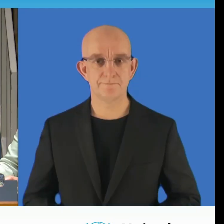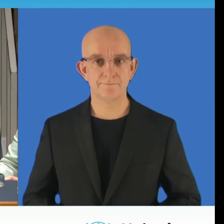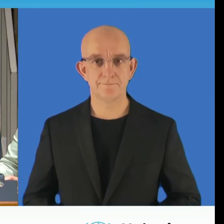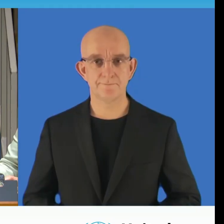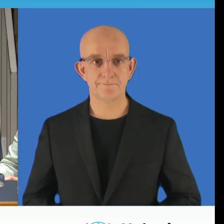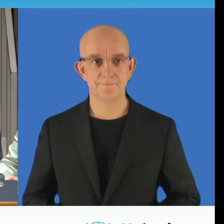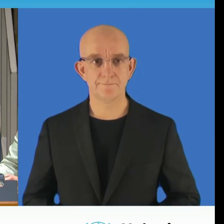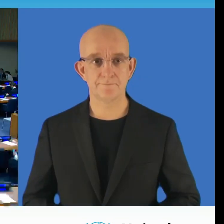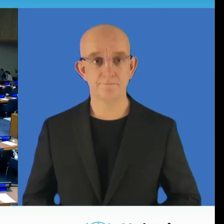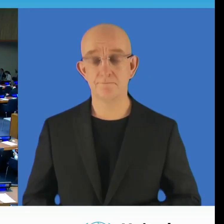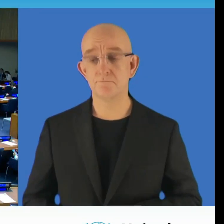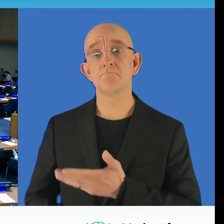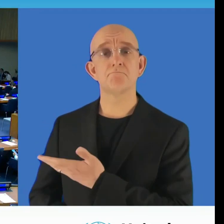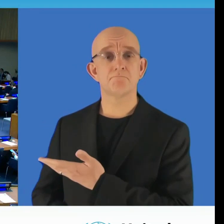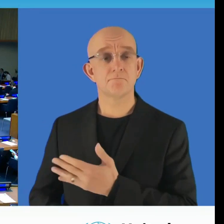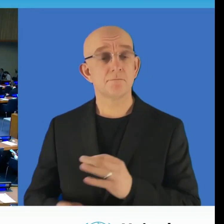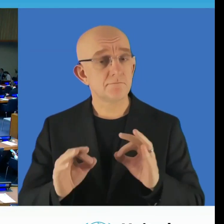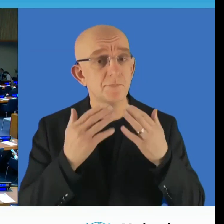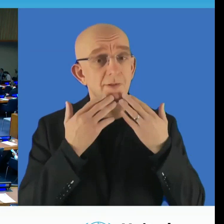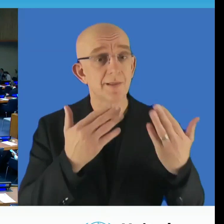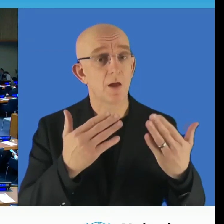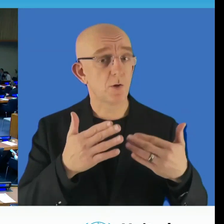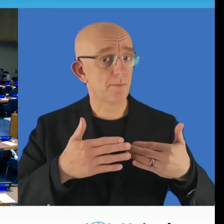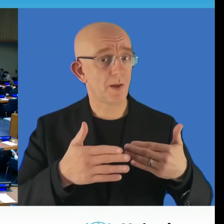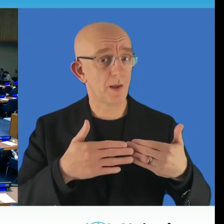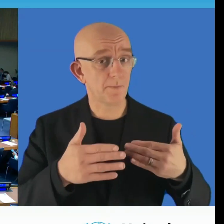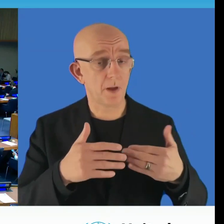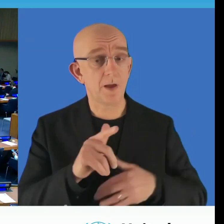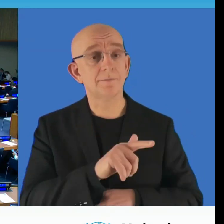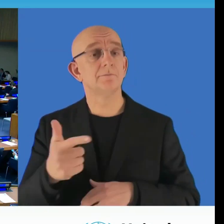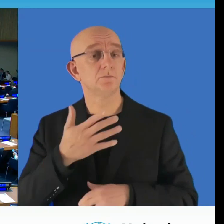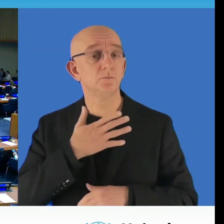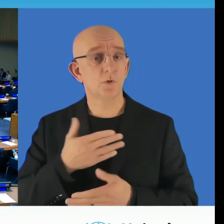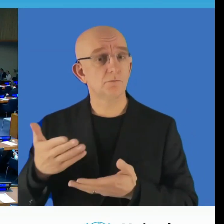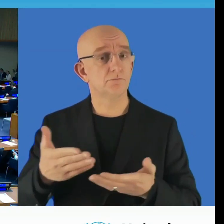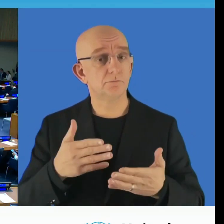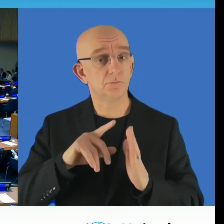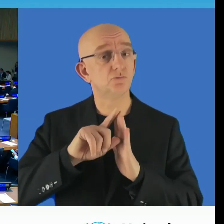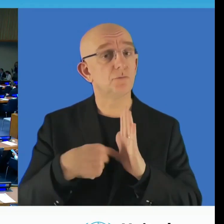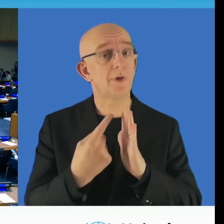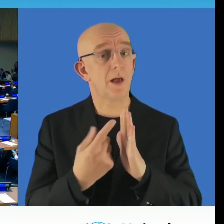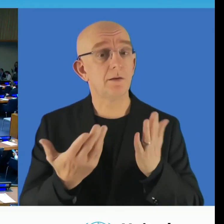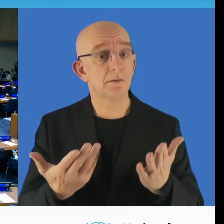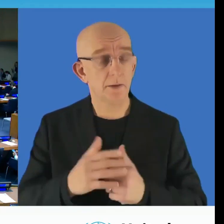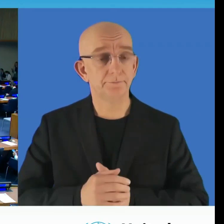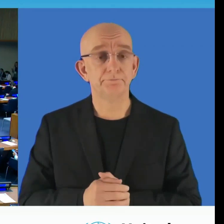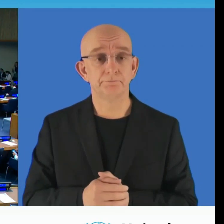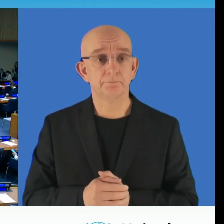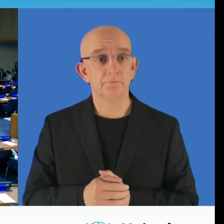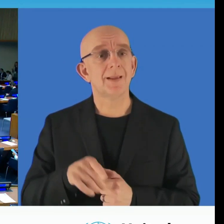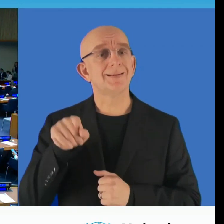of persons with disabilities. You have the floor, sir. Excellencies, at a juncture when our actions in the past and